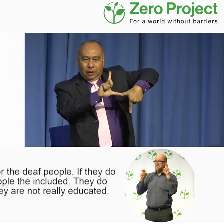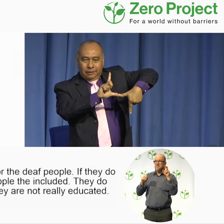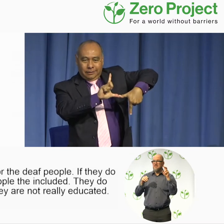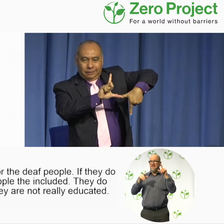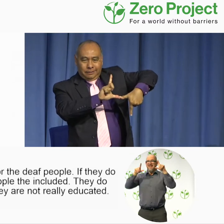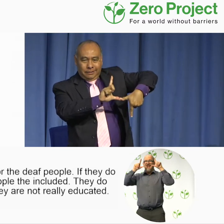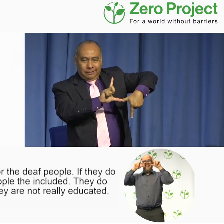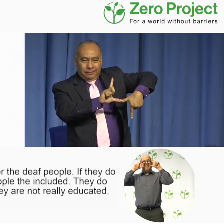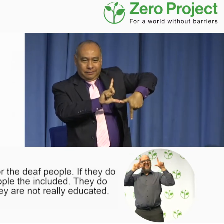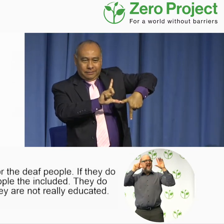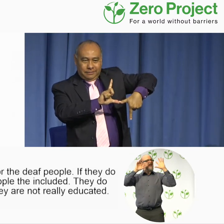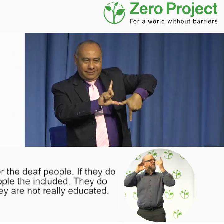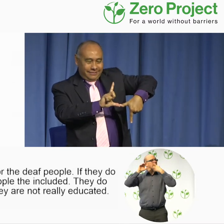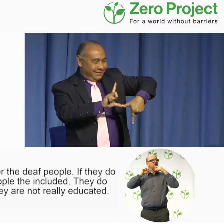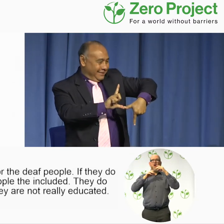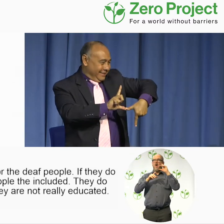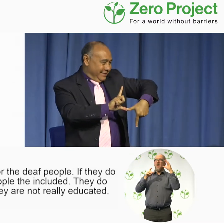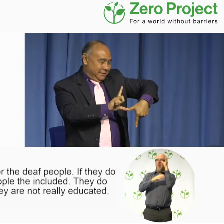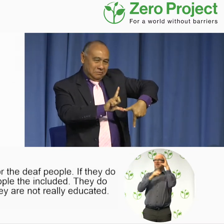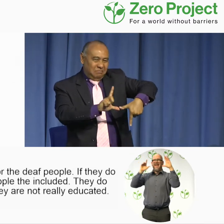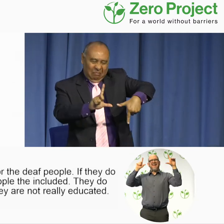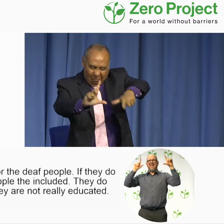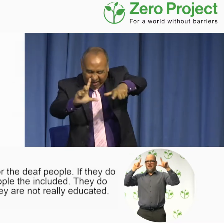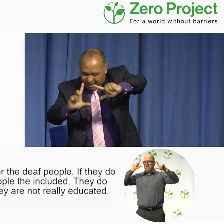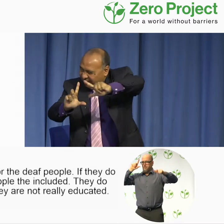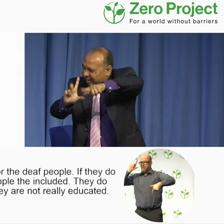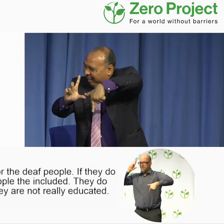educated. Not a really education.